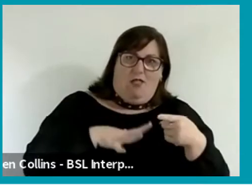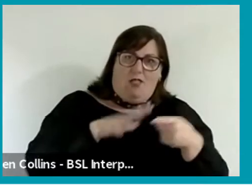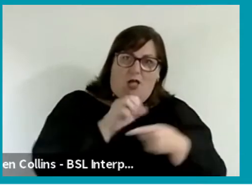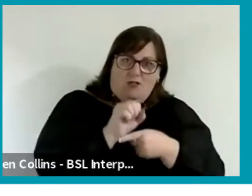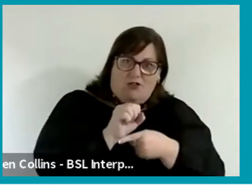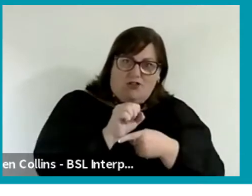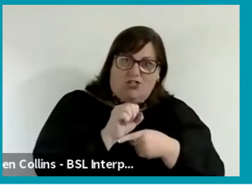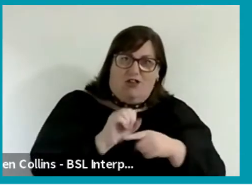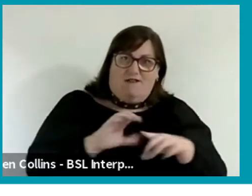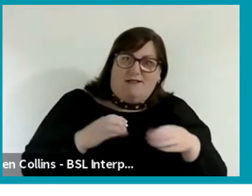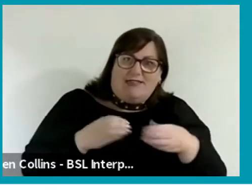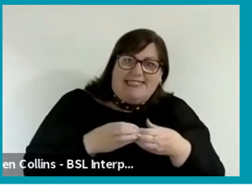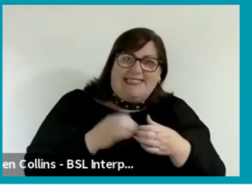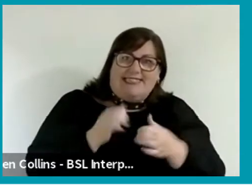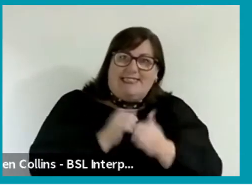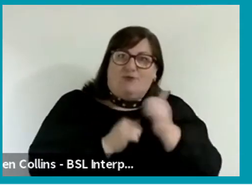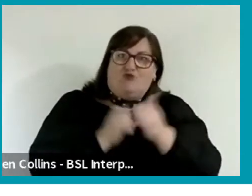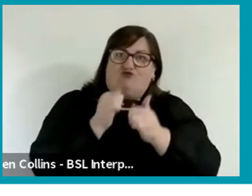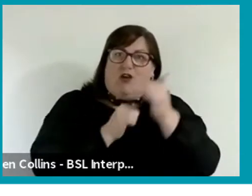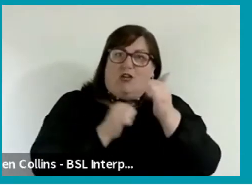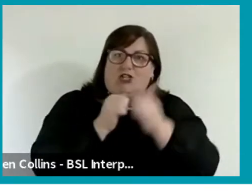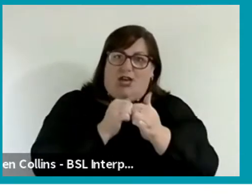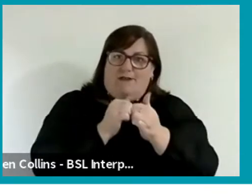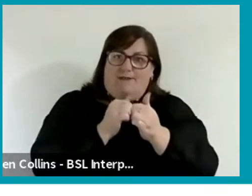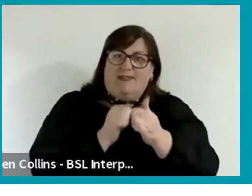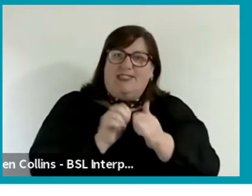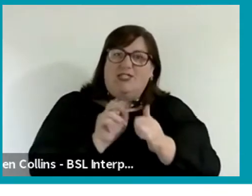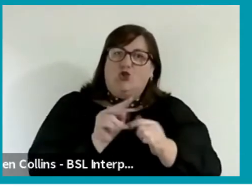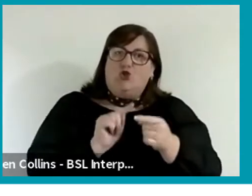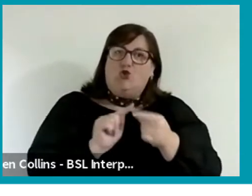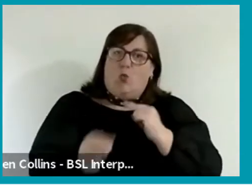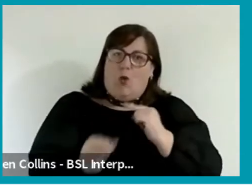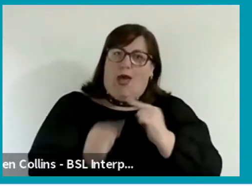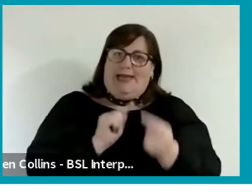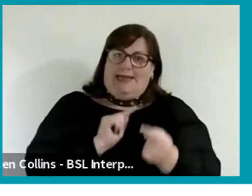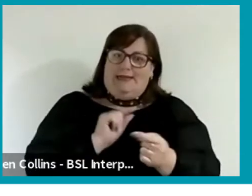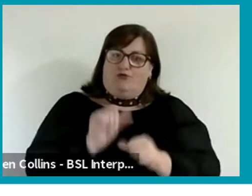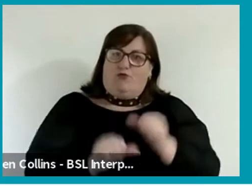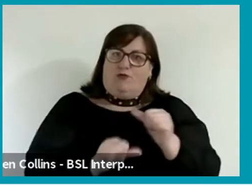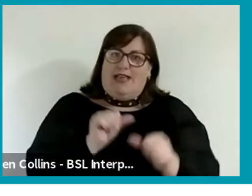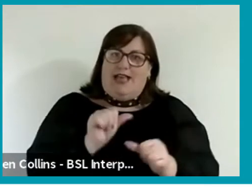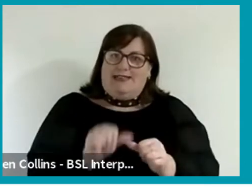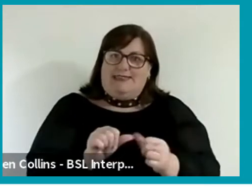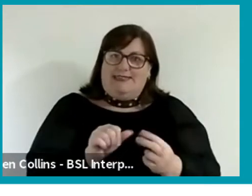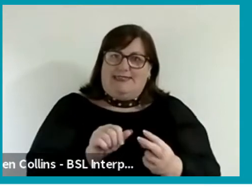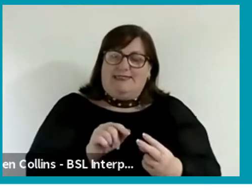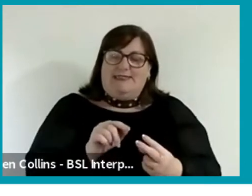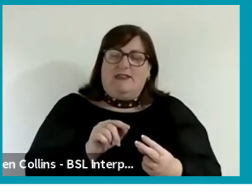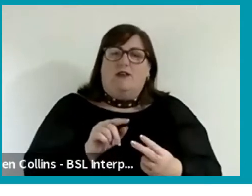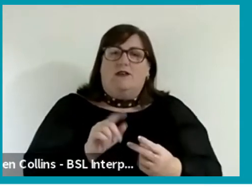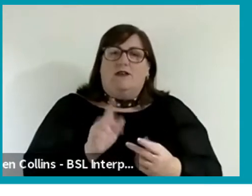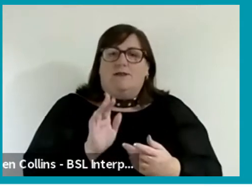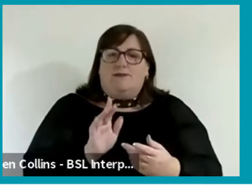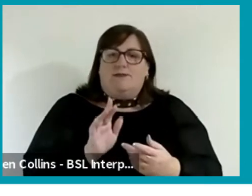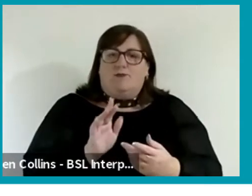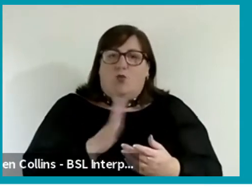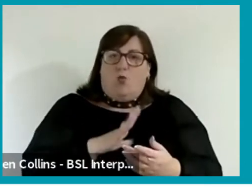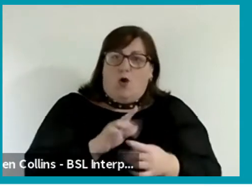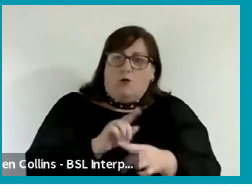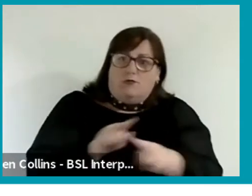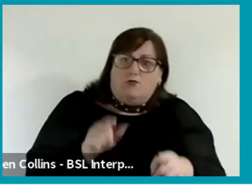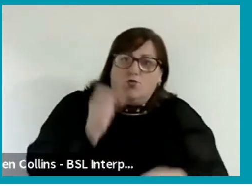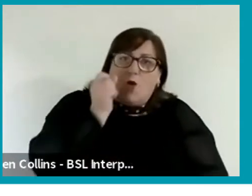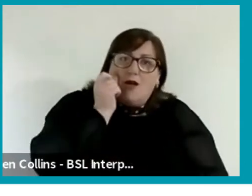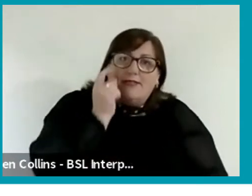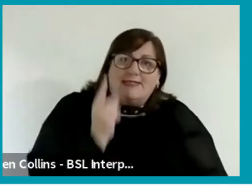So I believe that is definitely two-way process, also for candidates to understand whether they really want to apply with